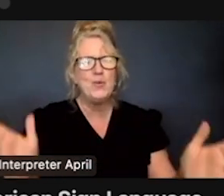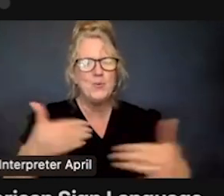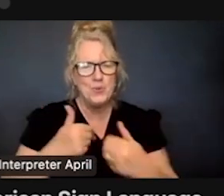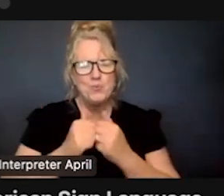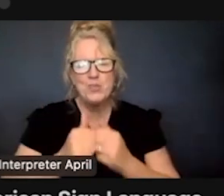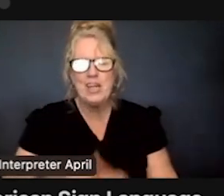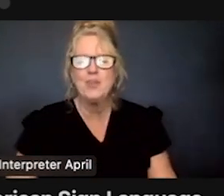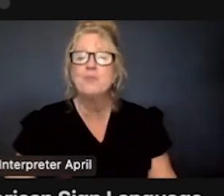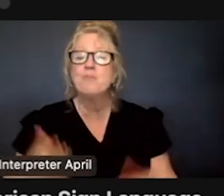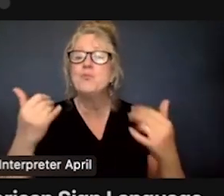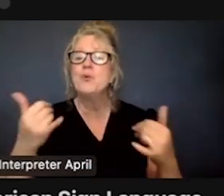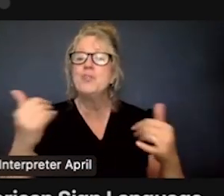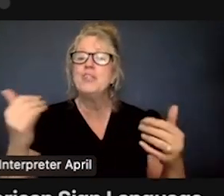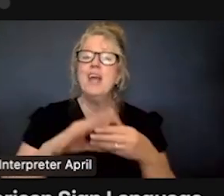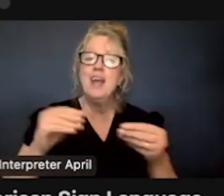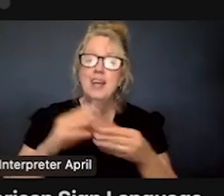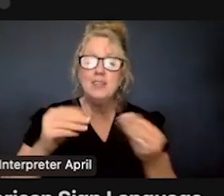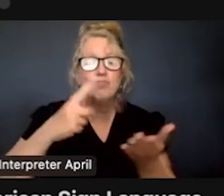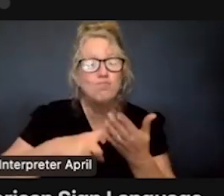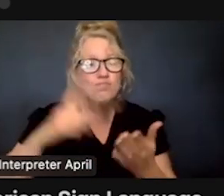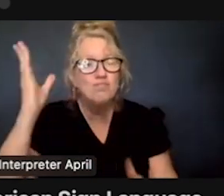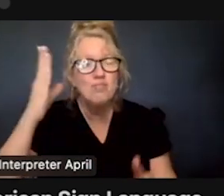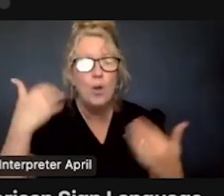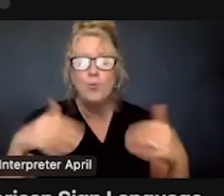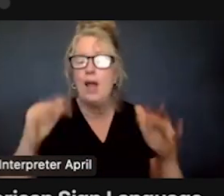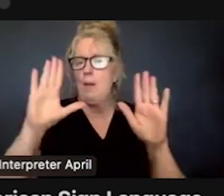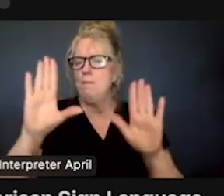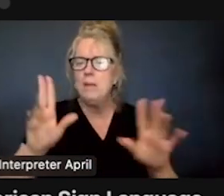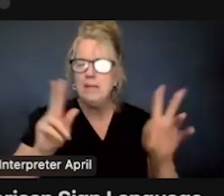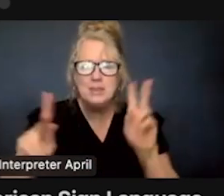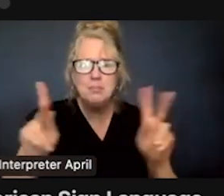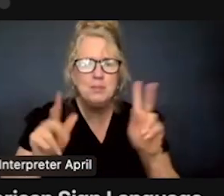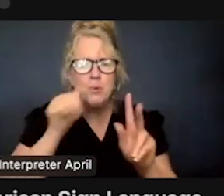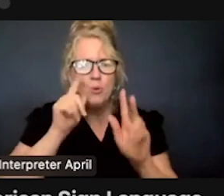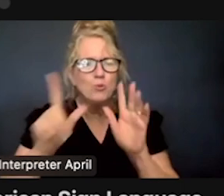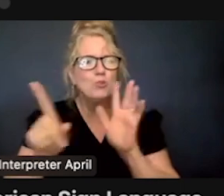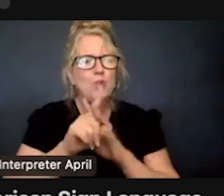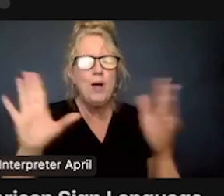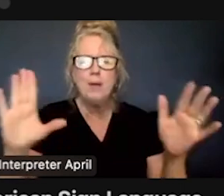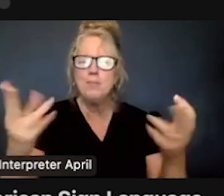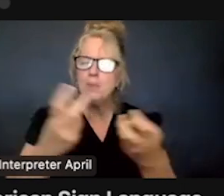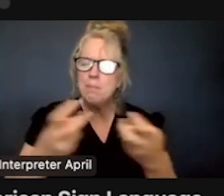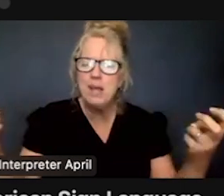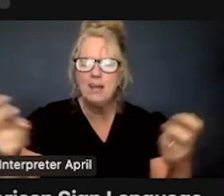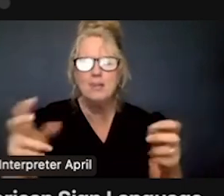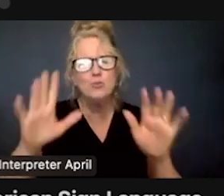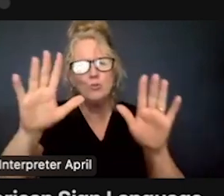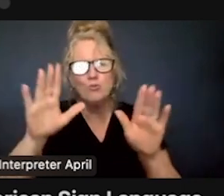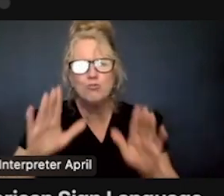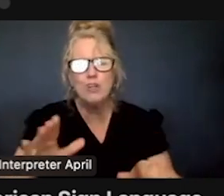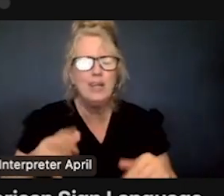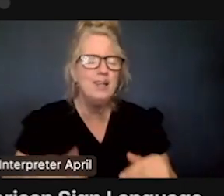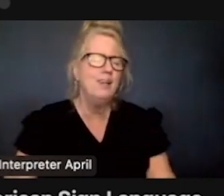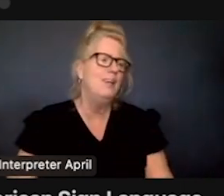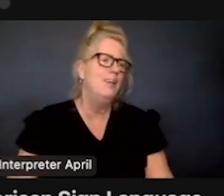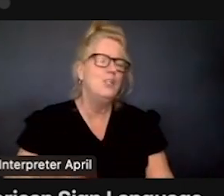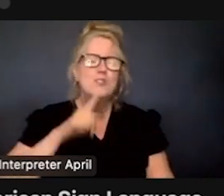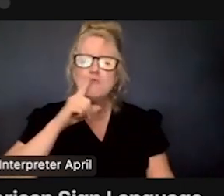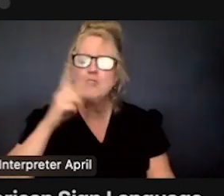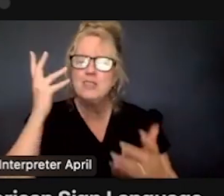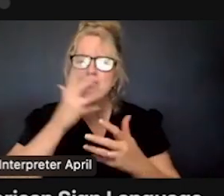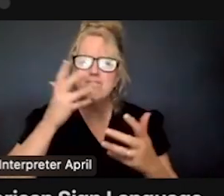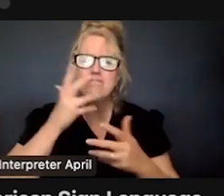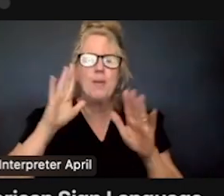briefing today was well attended. So many amazing people showed up. The panelists was great. It was really amazing, just the energy